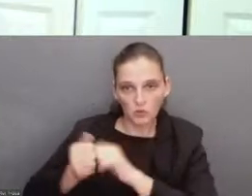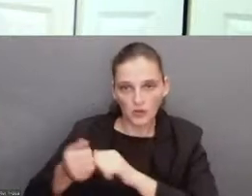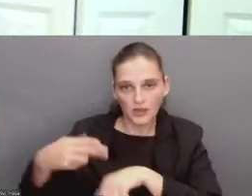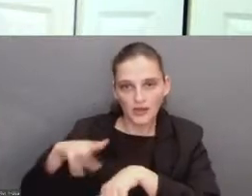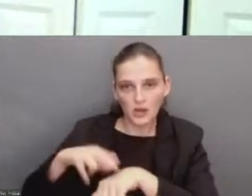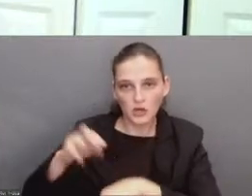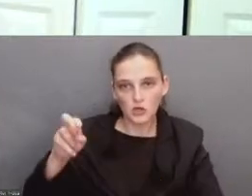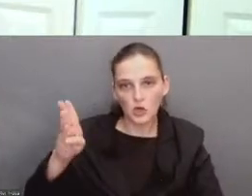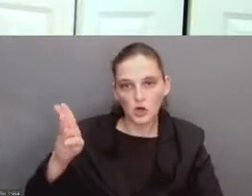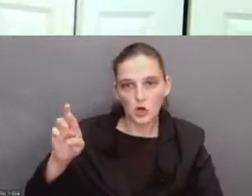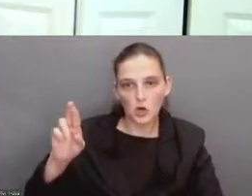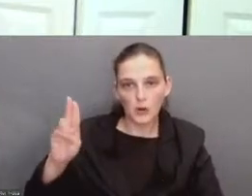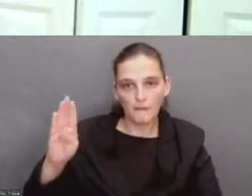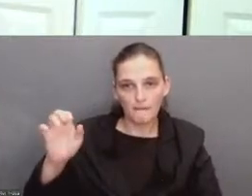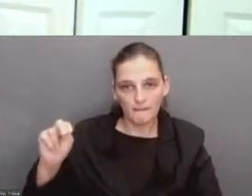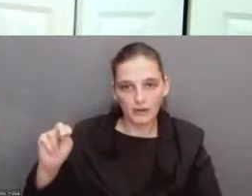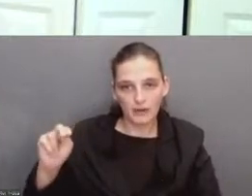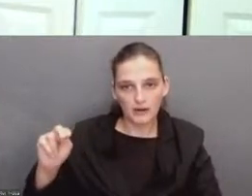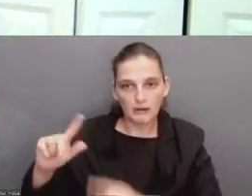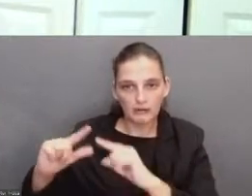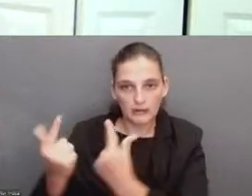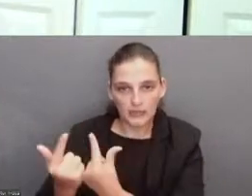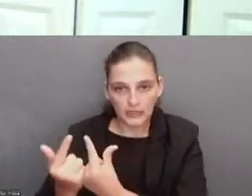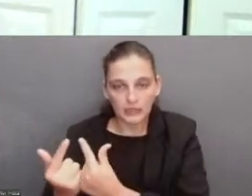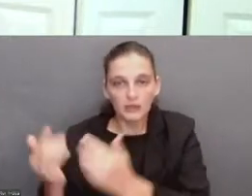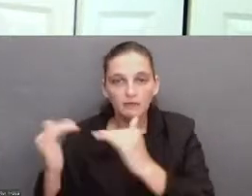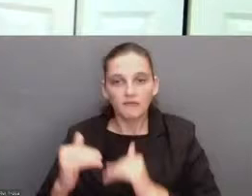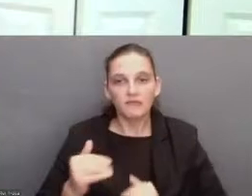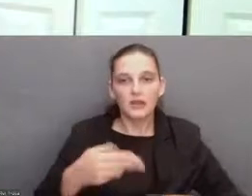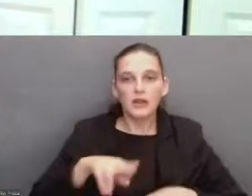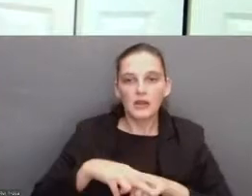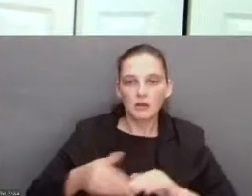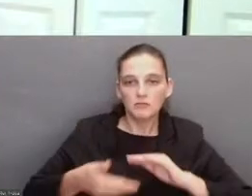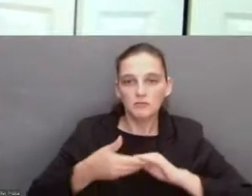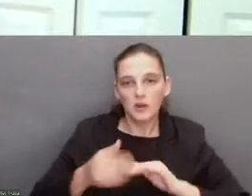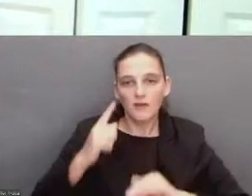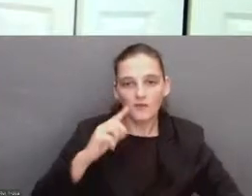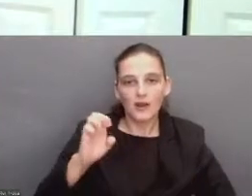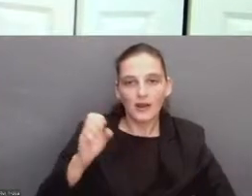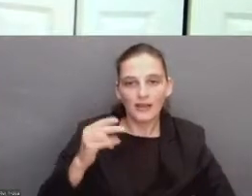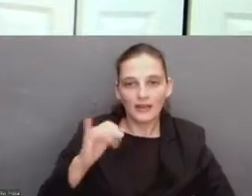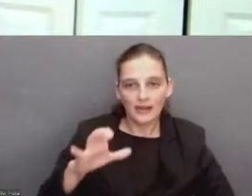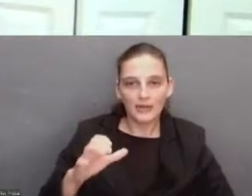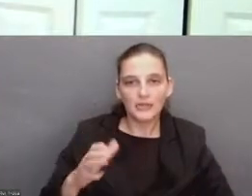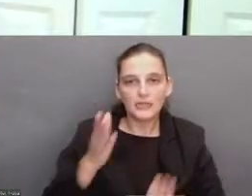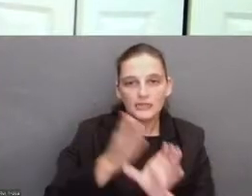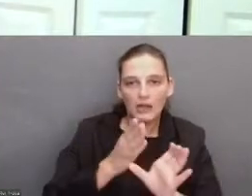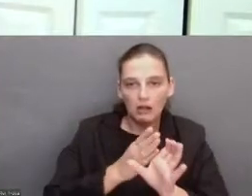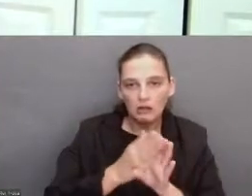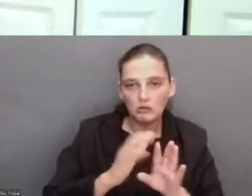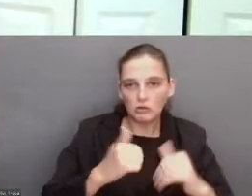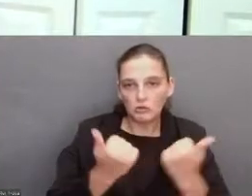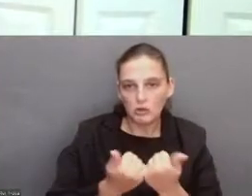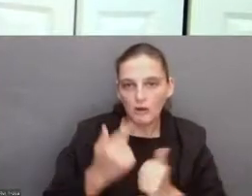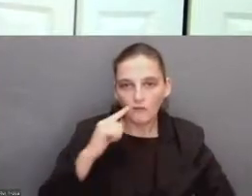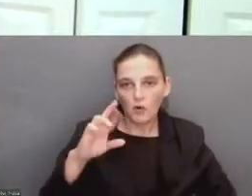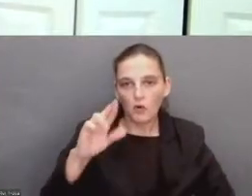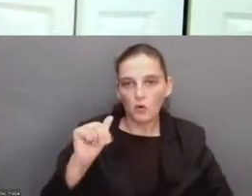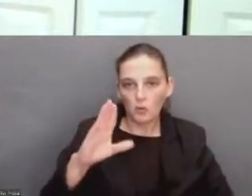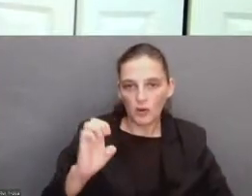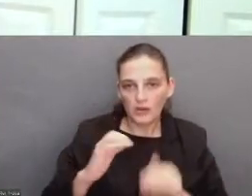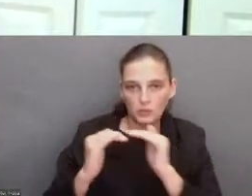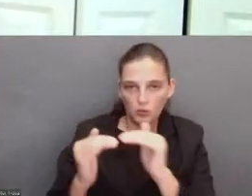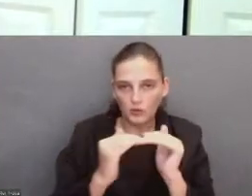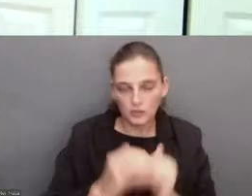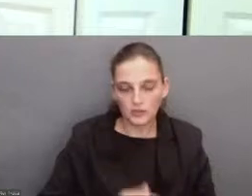League, the National Alliance of Ethnic Psychological Associations for Racial and Ethnic Equity. The